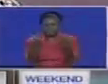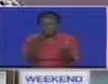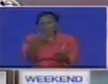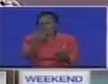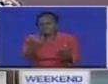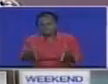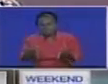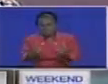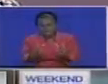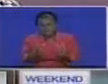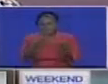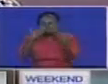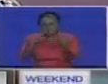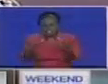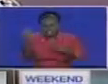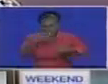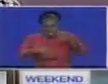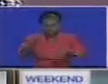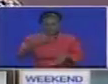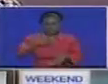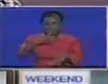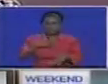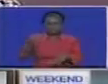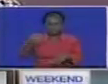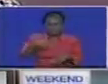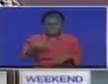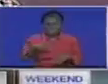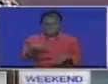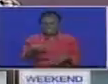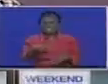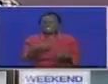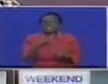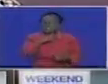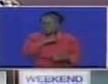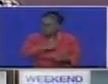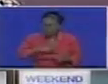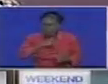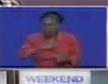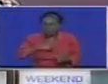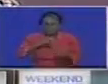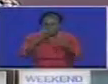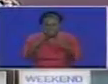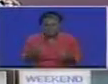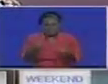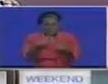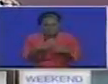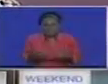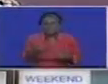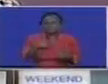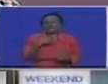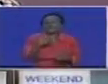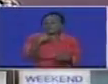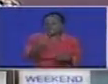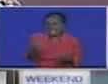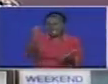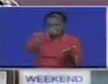We'll be able to conclude our elections. We are really deeply sorry, but I believe that we'll go through this. And I want to say